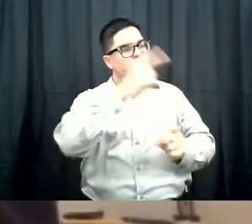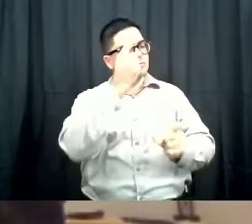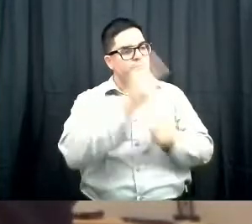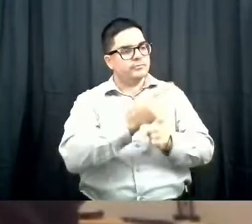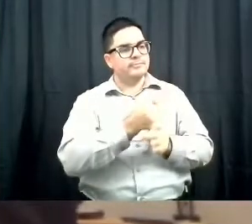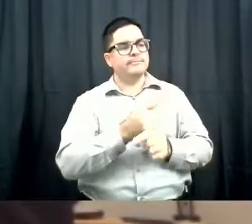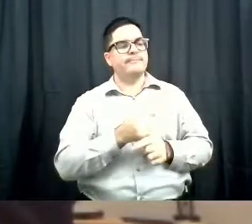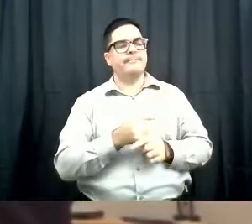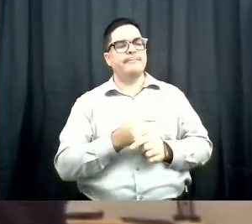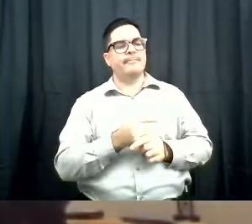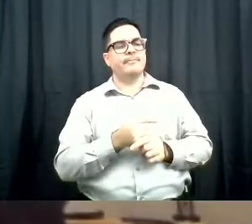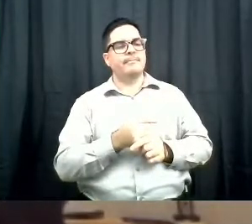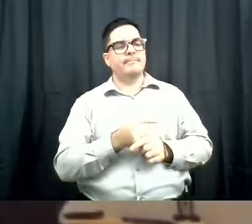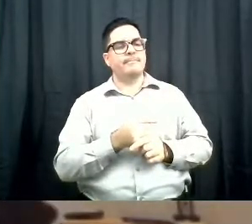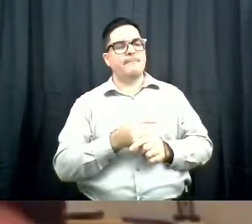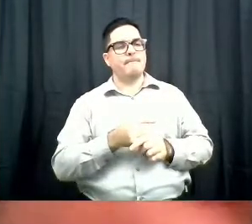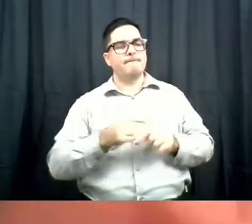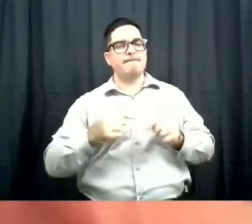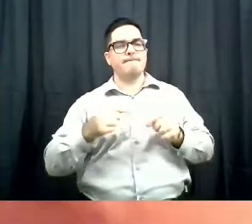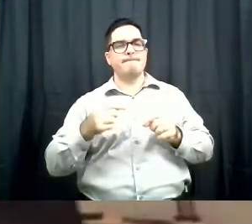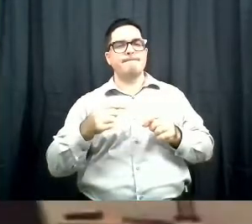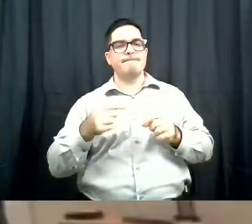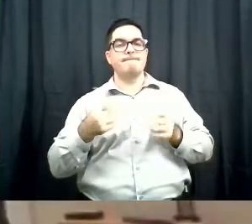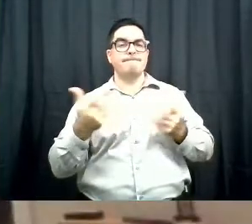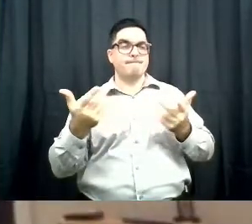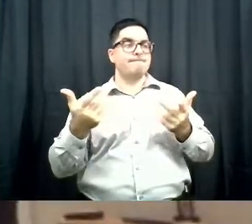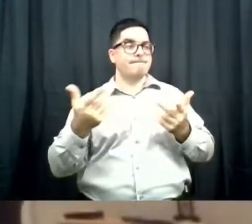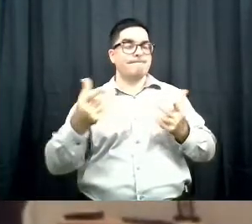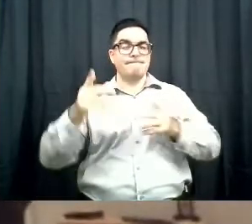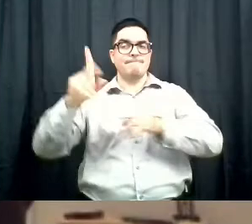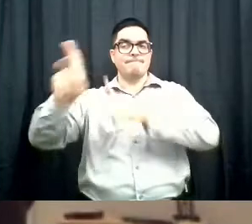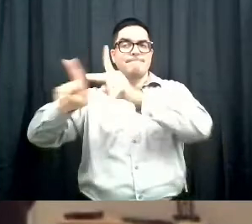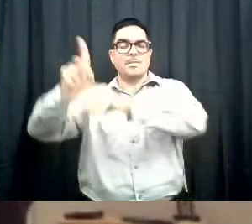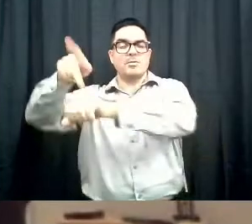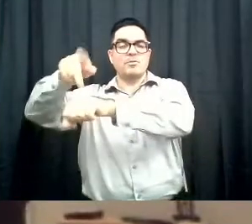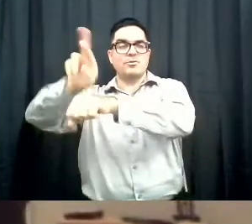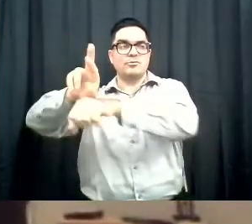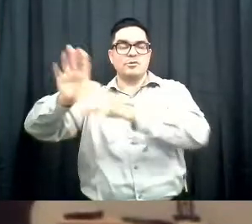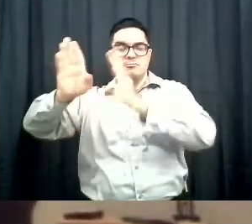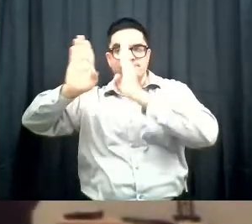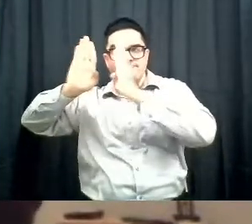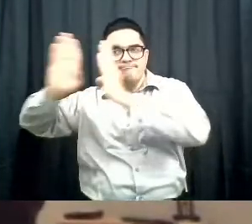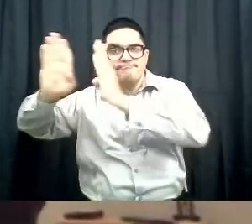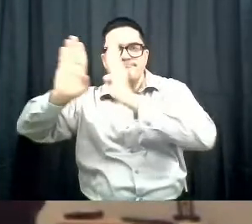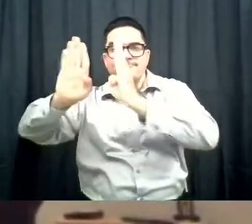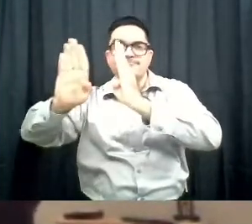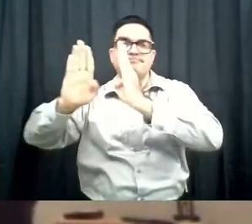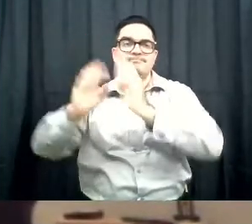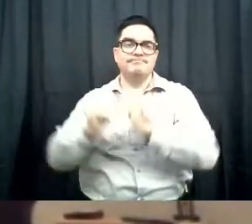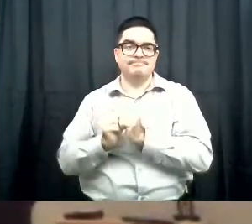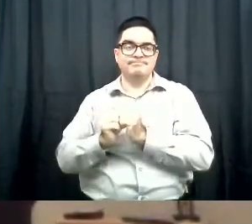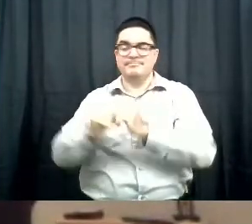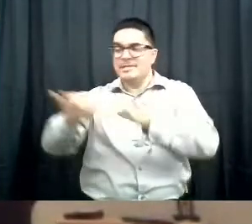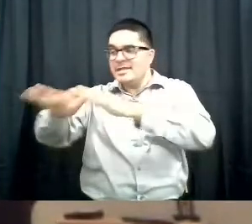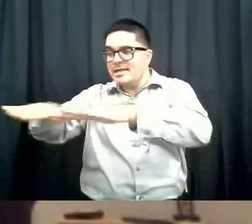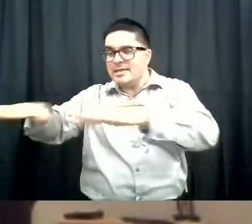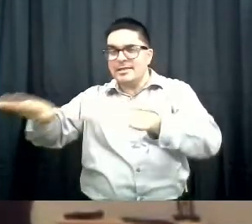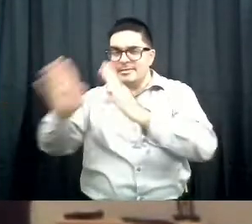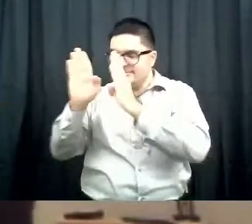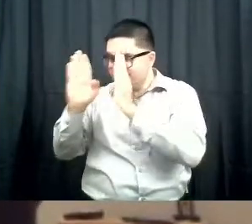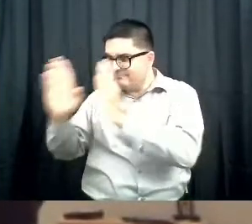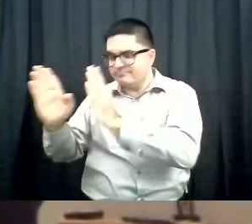the people in Puerto Rico. As you speak of the little boy or the little girl, I agree with that.